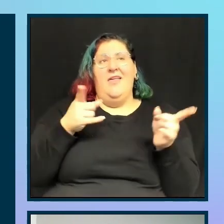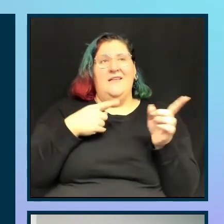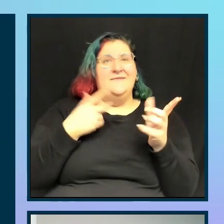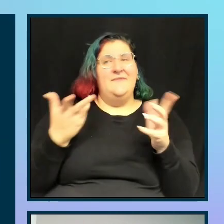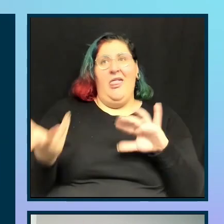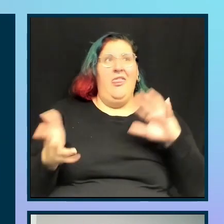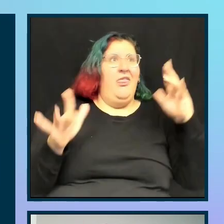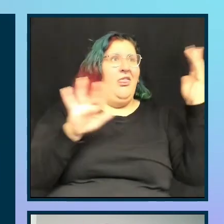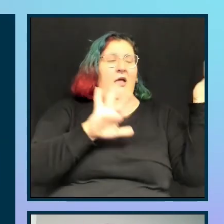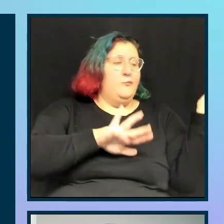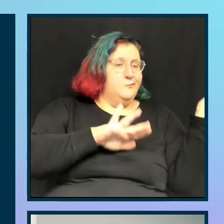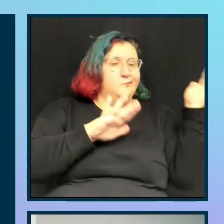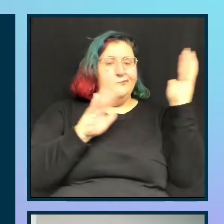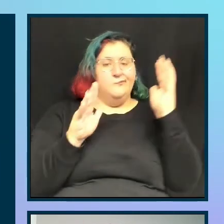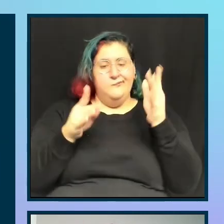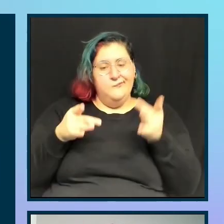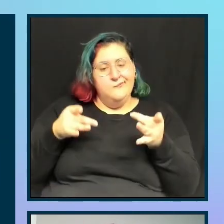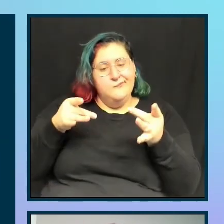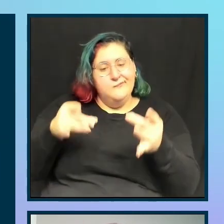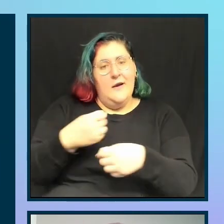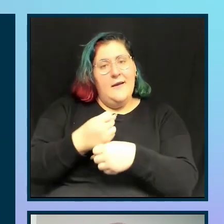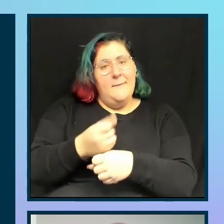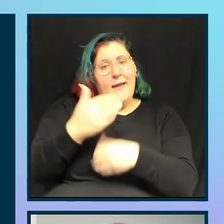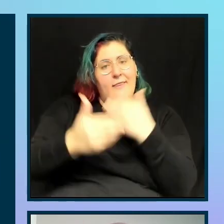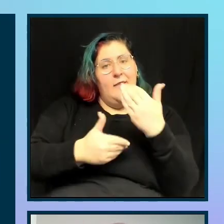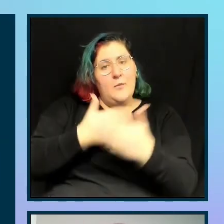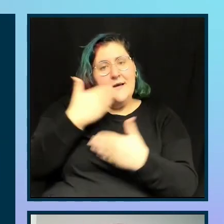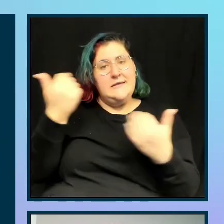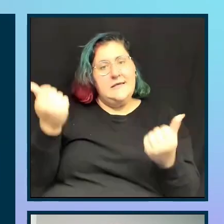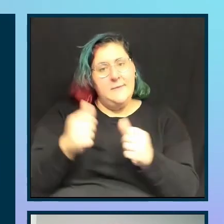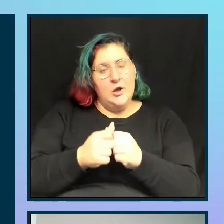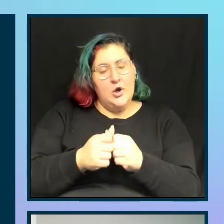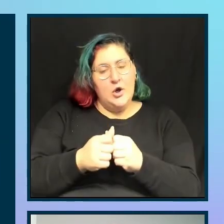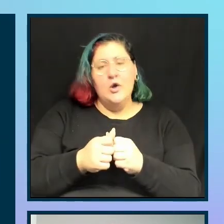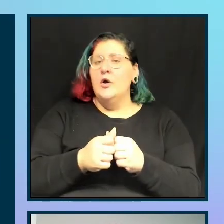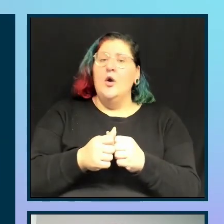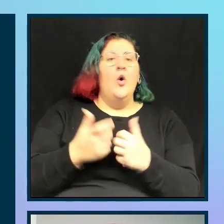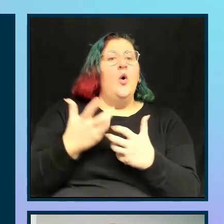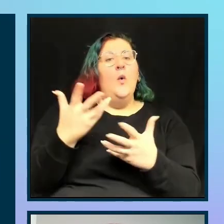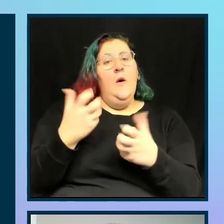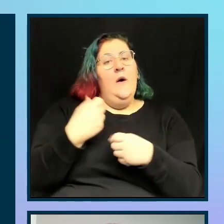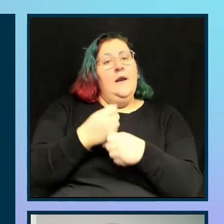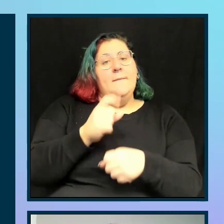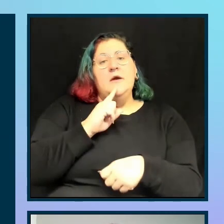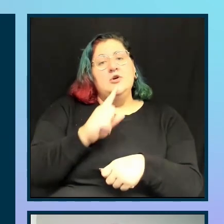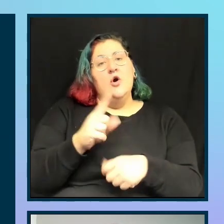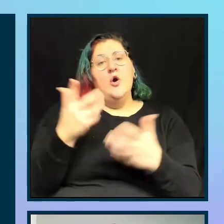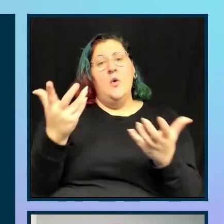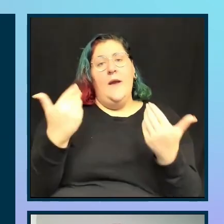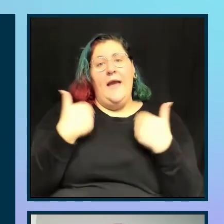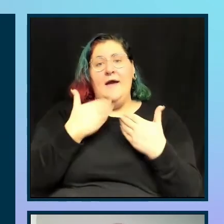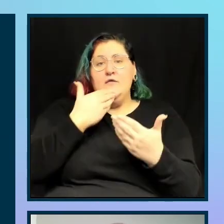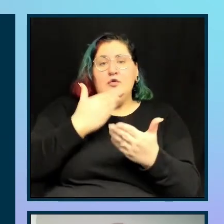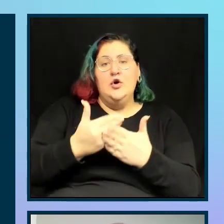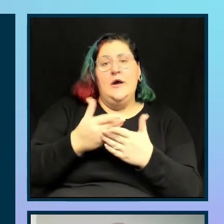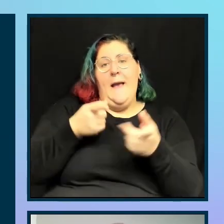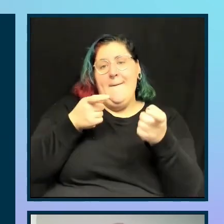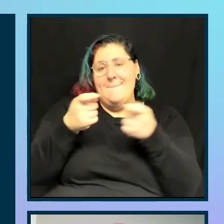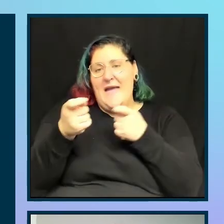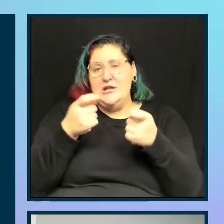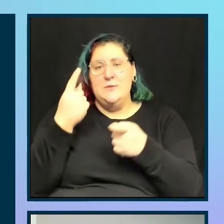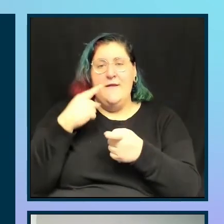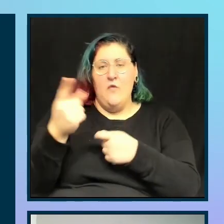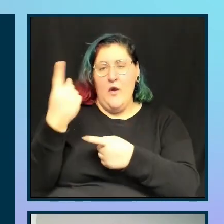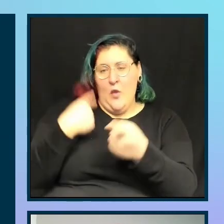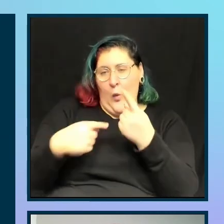dealing with things like hidden text that we don't want to see showing up in the print product. We want to make sure that there's query management and pass-through for those